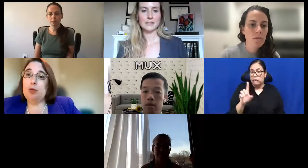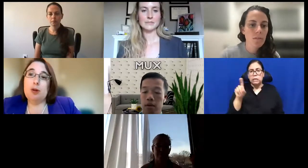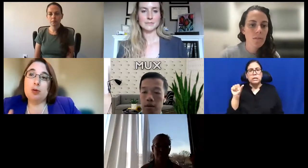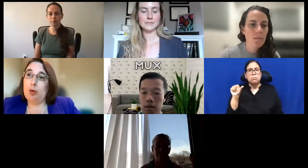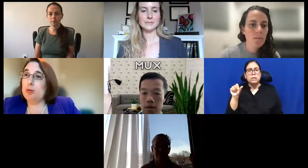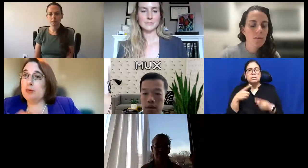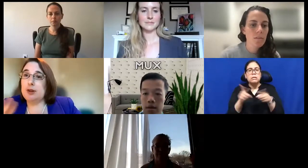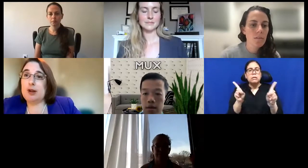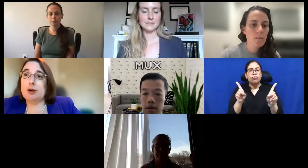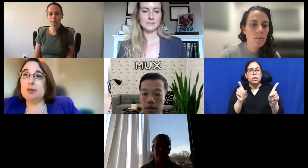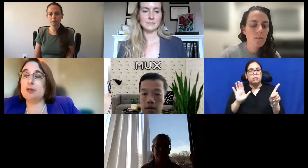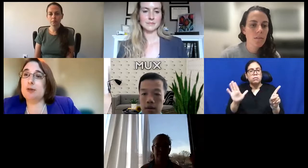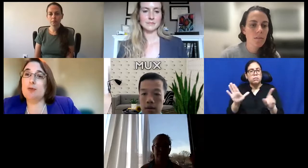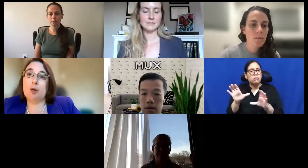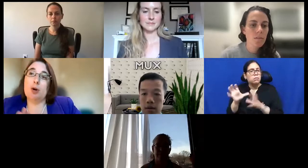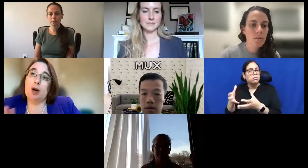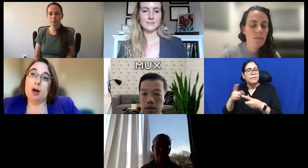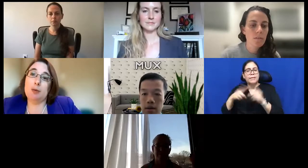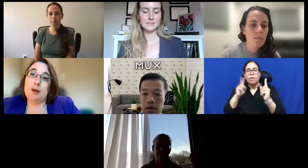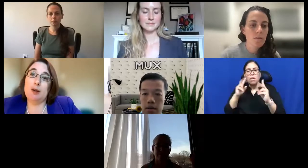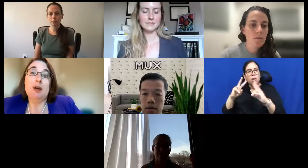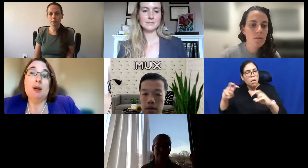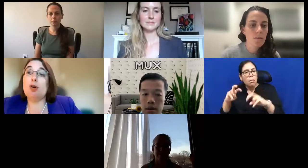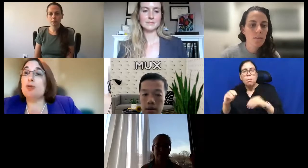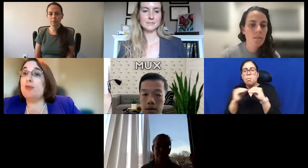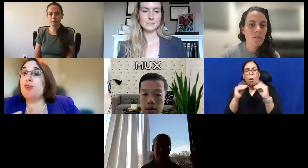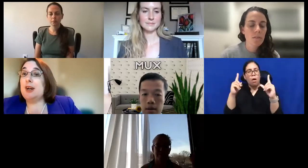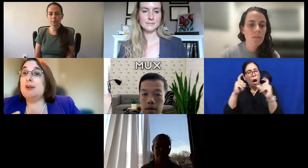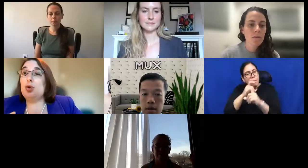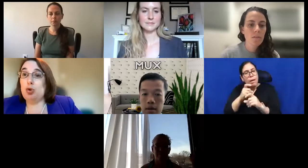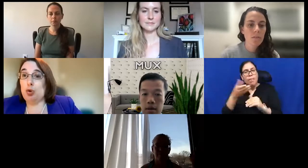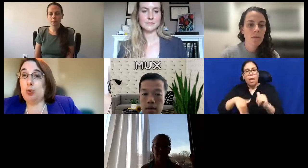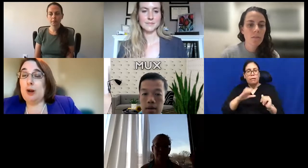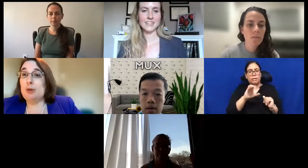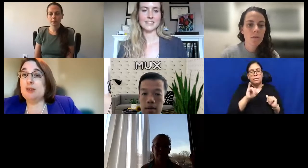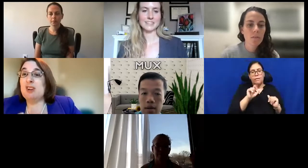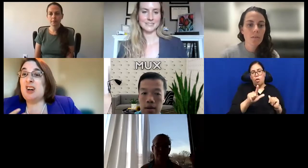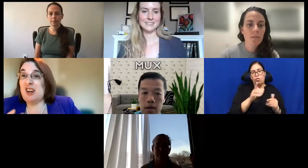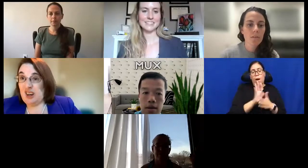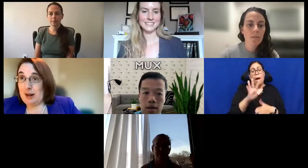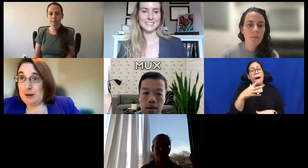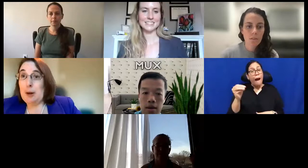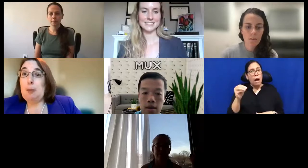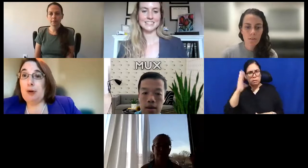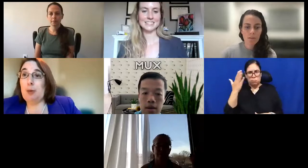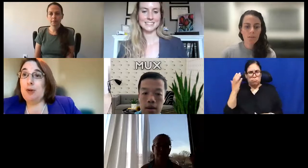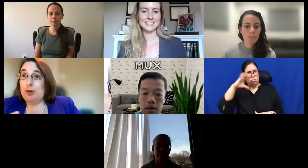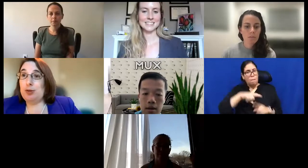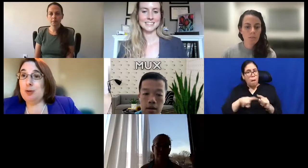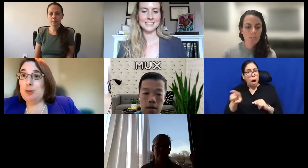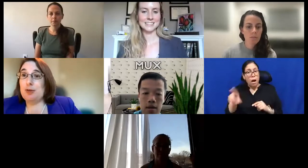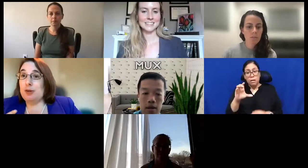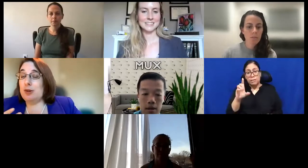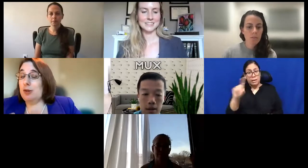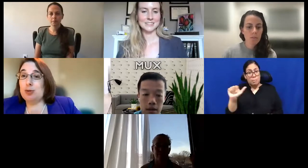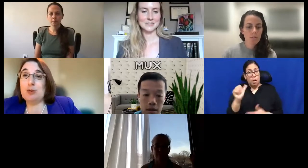thing. It's a whole different analysis. It's far more complicated. It's also fairly new. I know it sounds kind of odd, but when you're